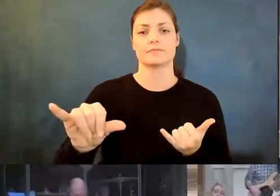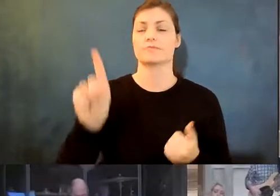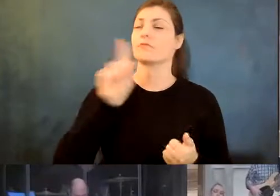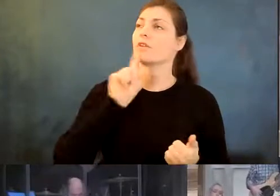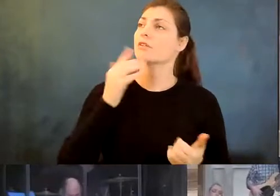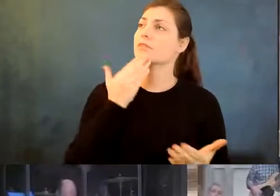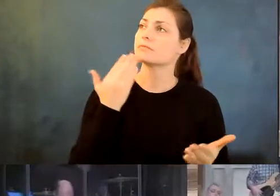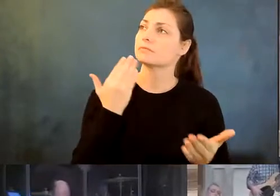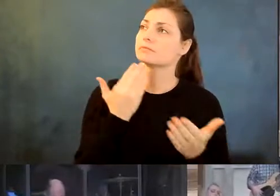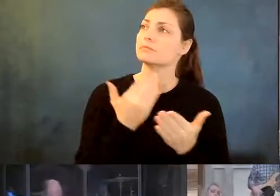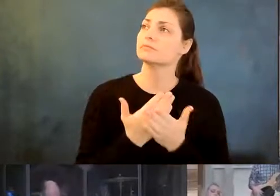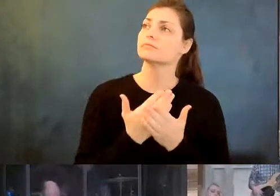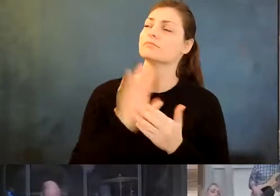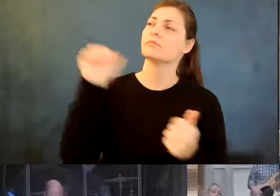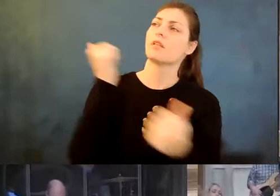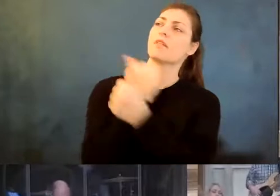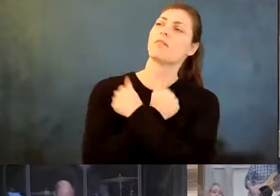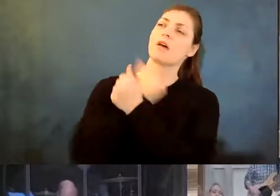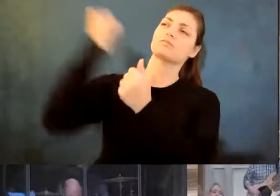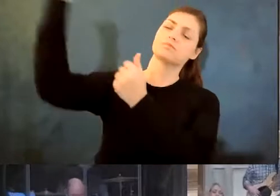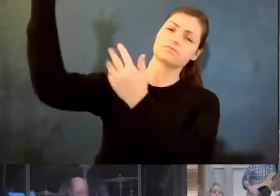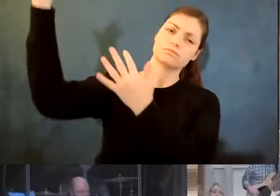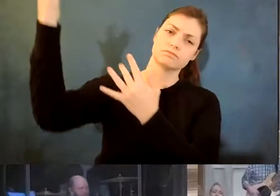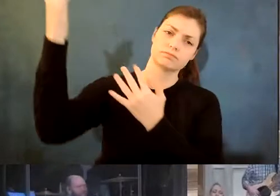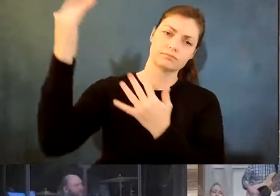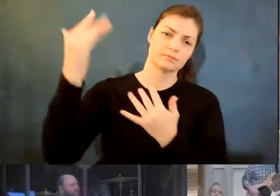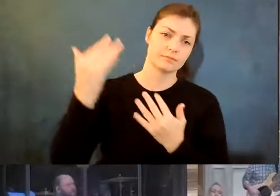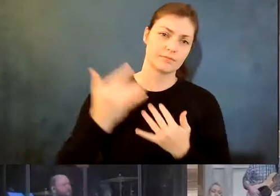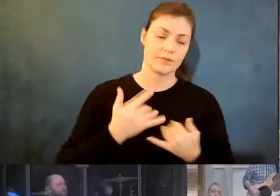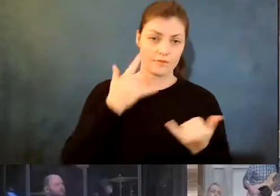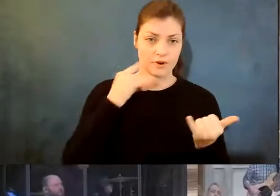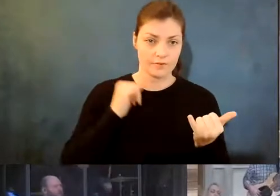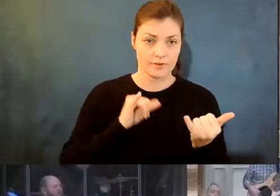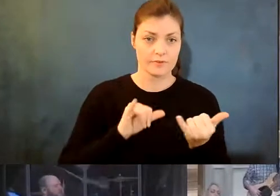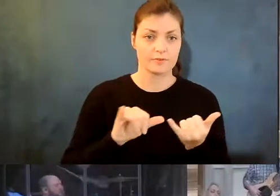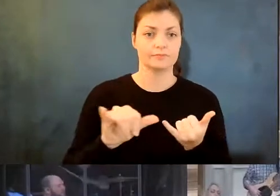You are good and your love rains down forever.